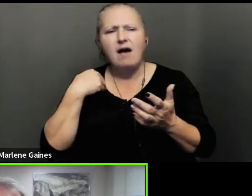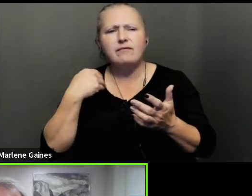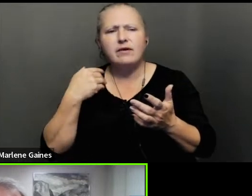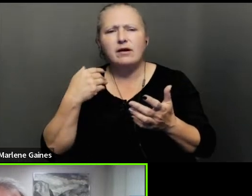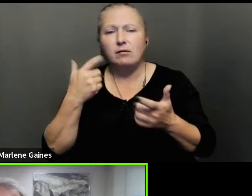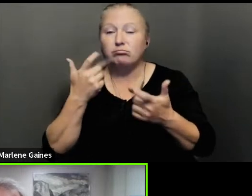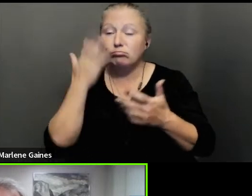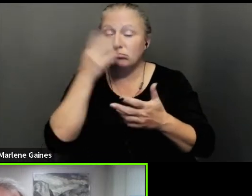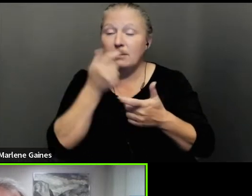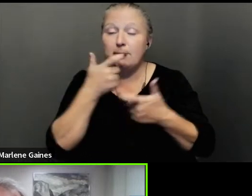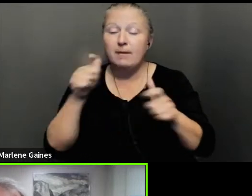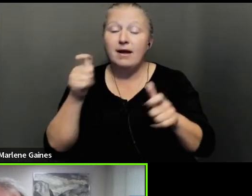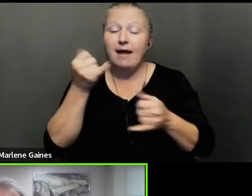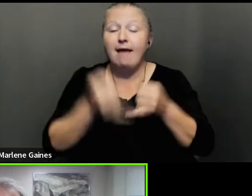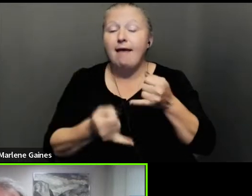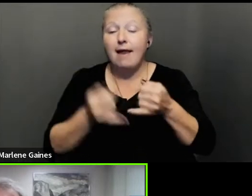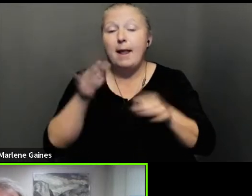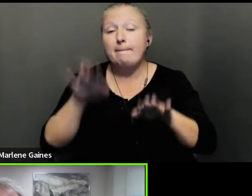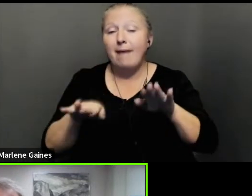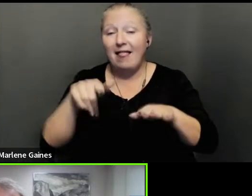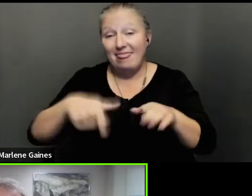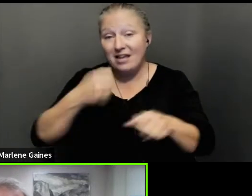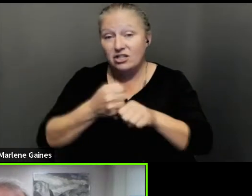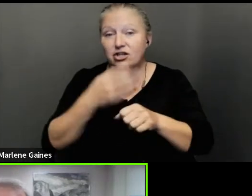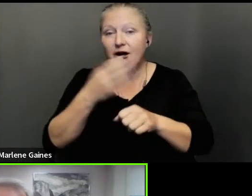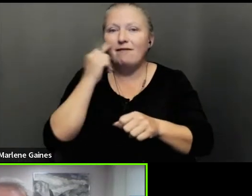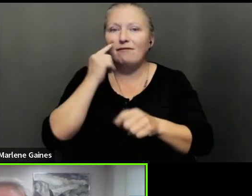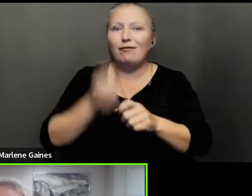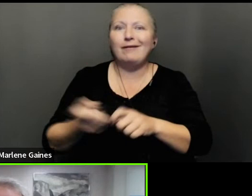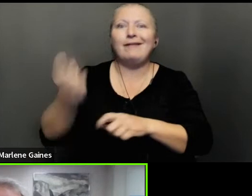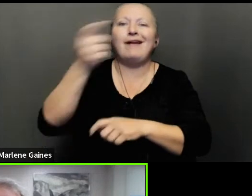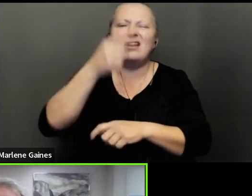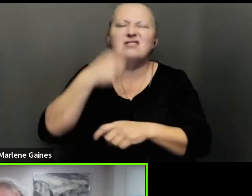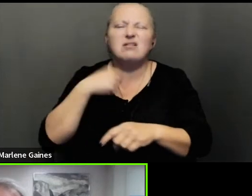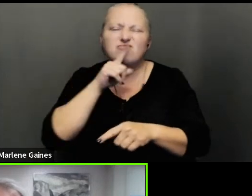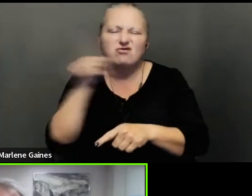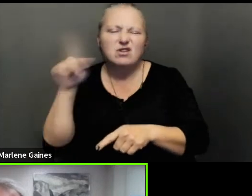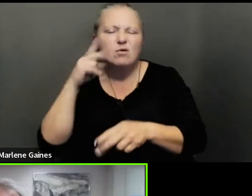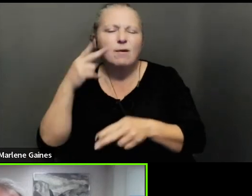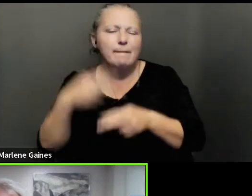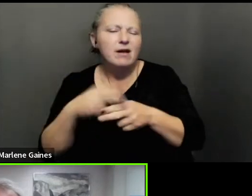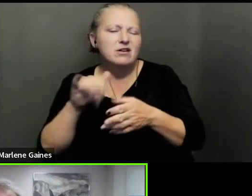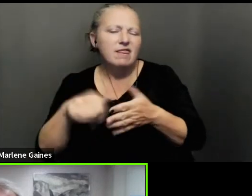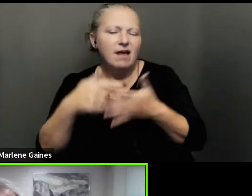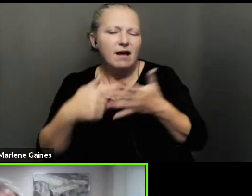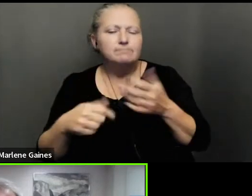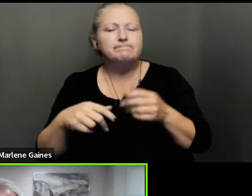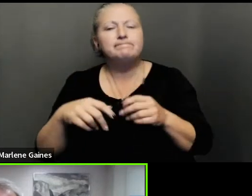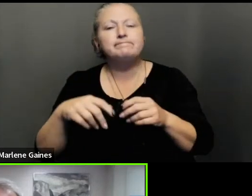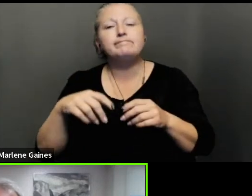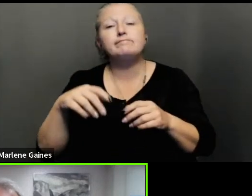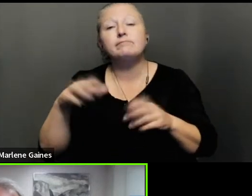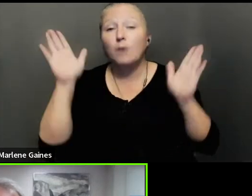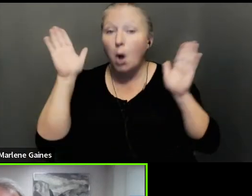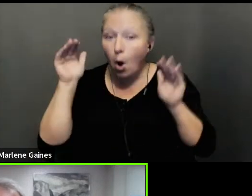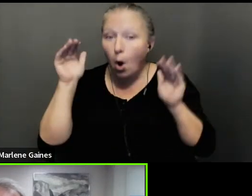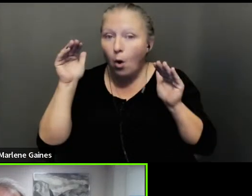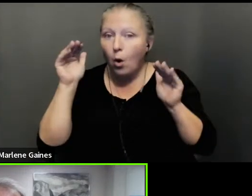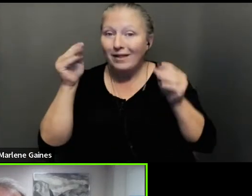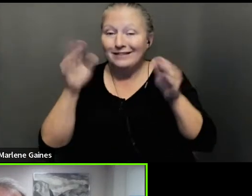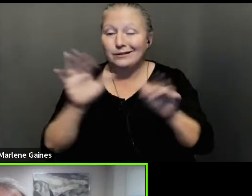balance both this year and even going forward next year. I'm sure he'll mention a few things about that. We hope, as the